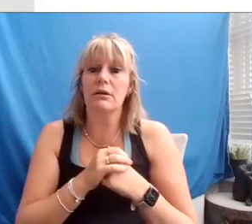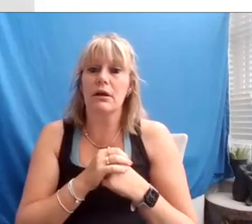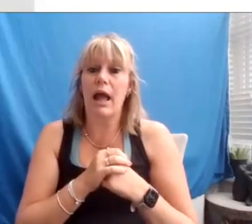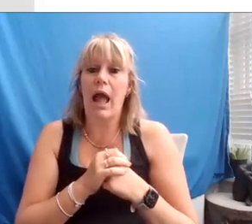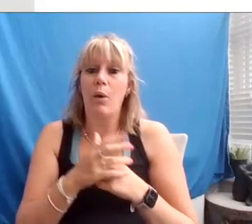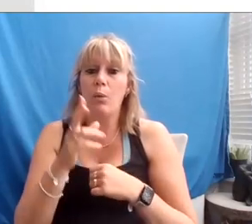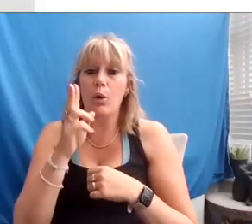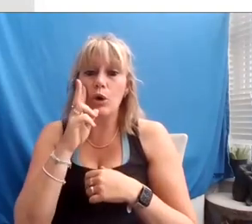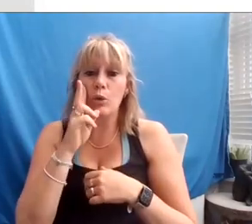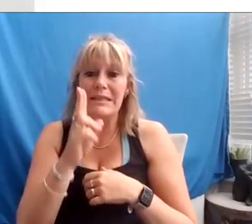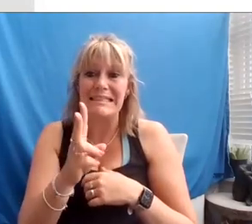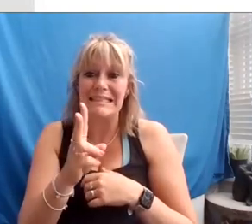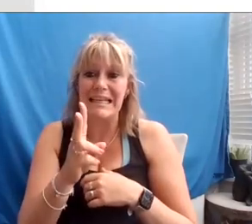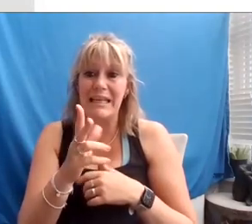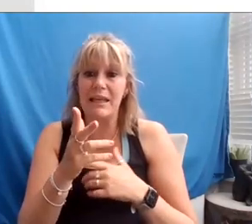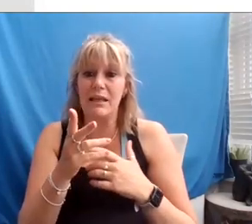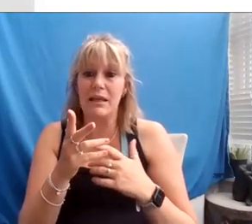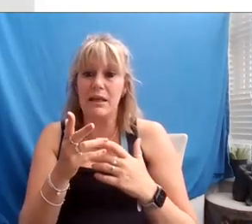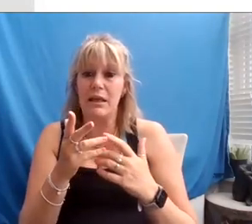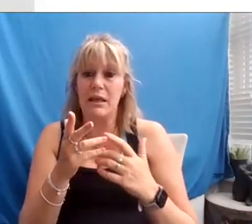animals